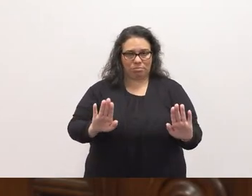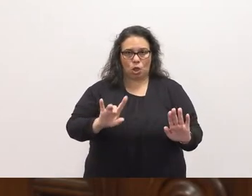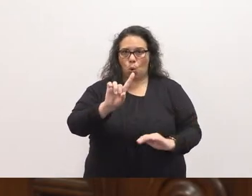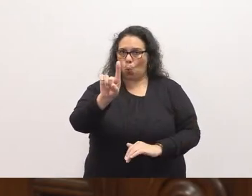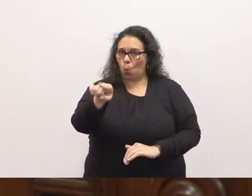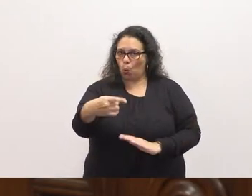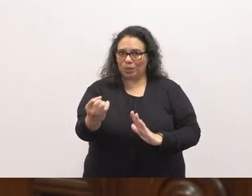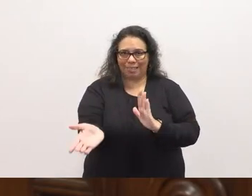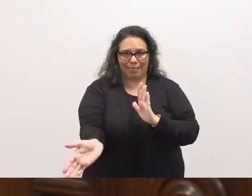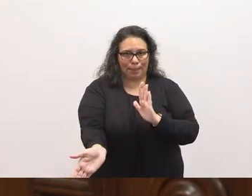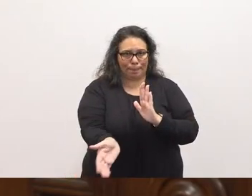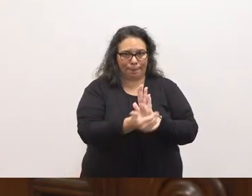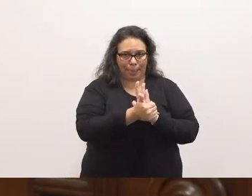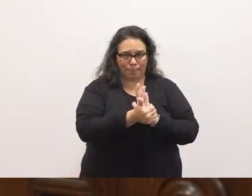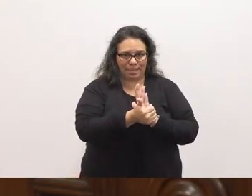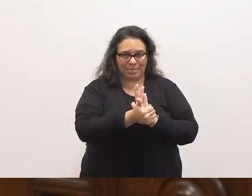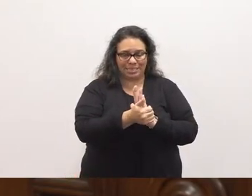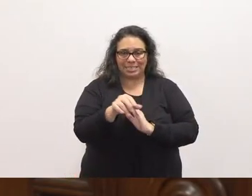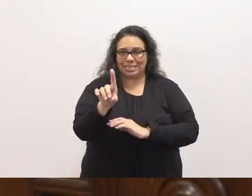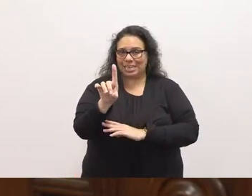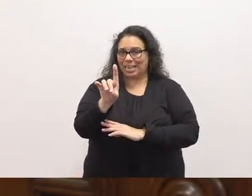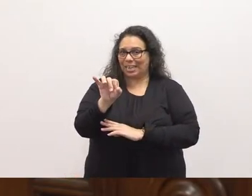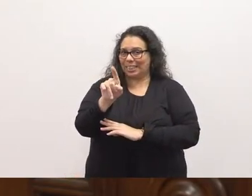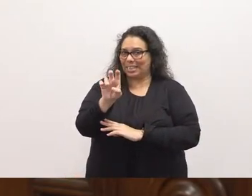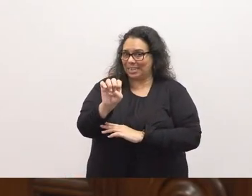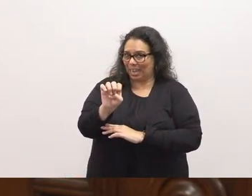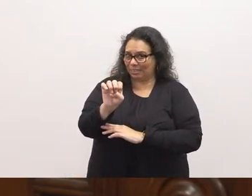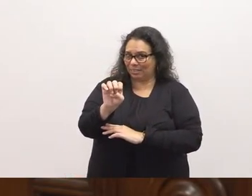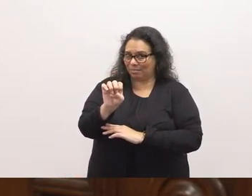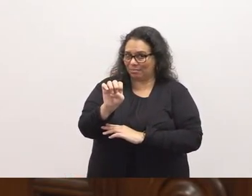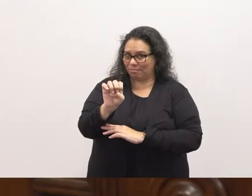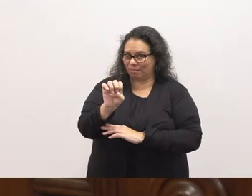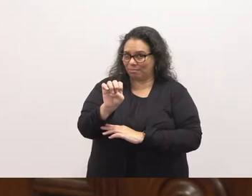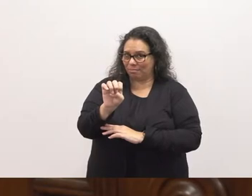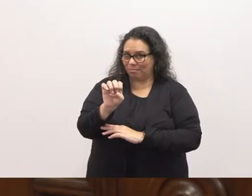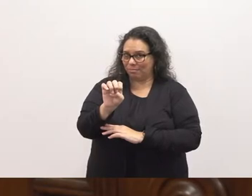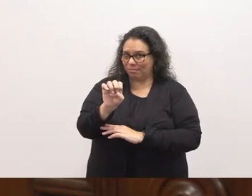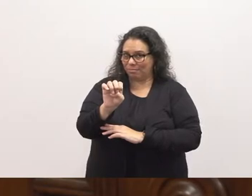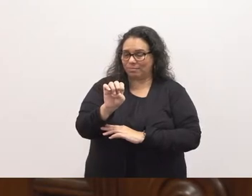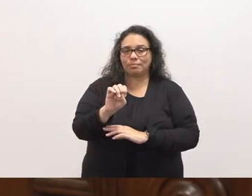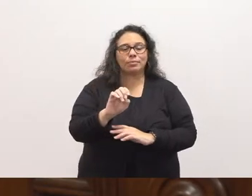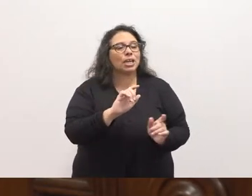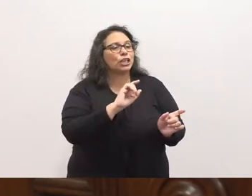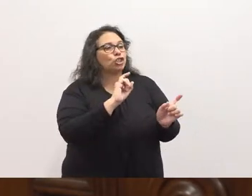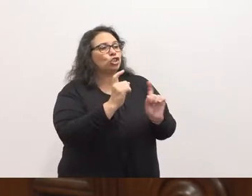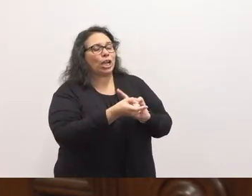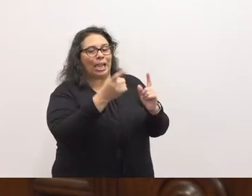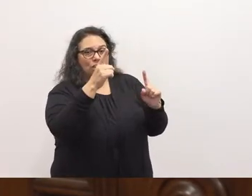in the date and the salary. The change in the